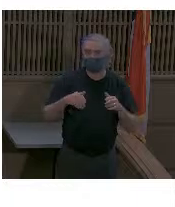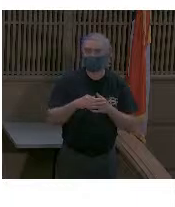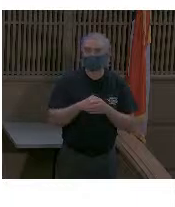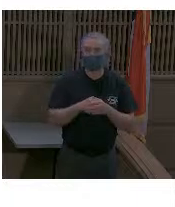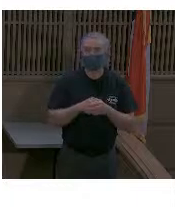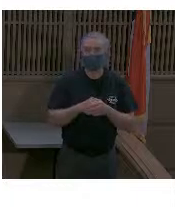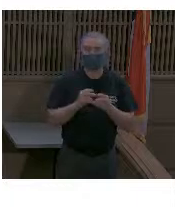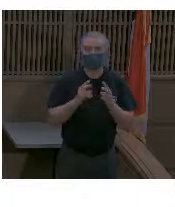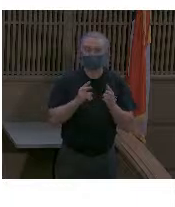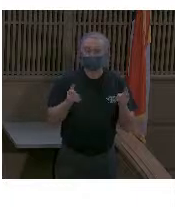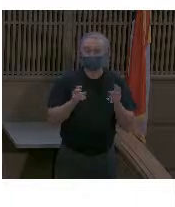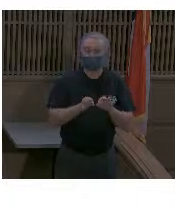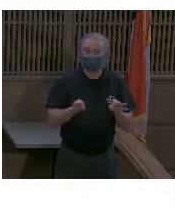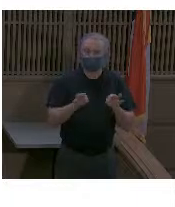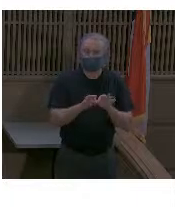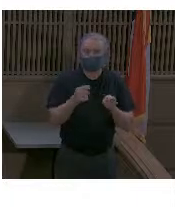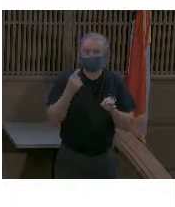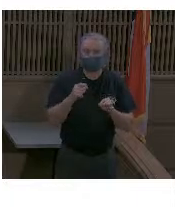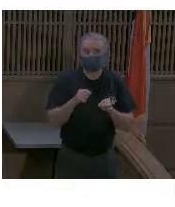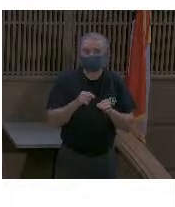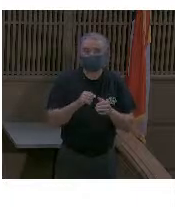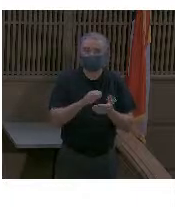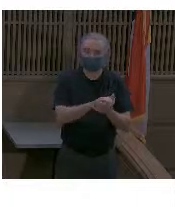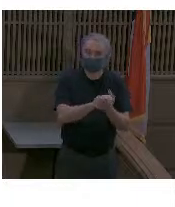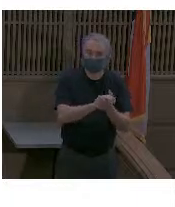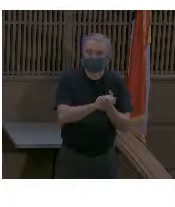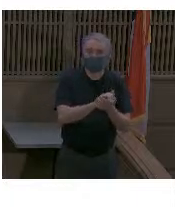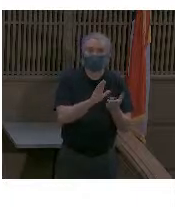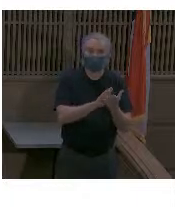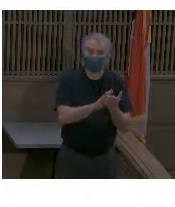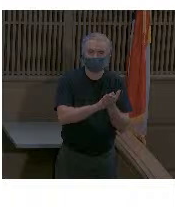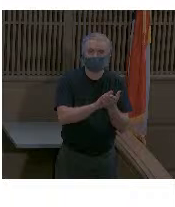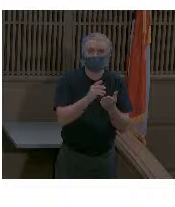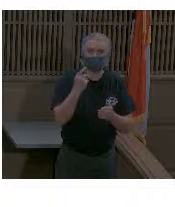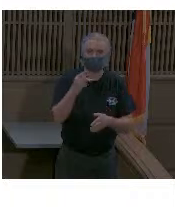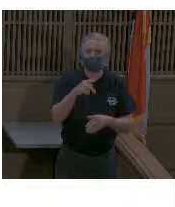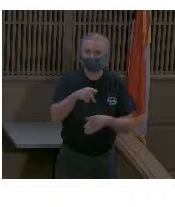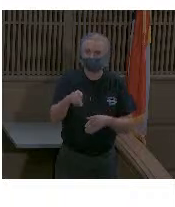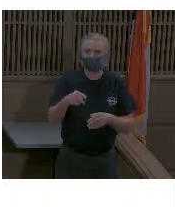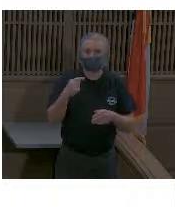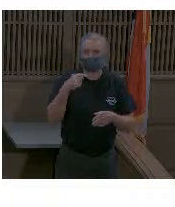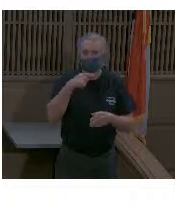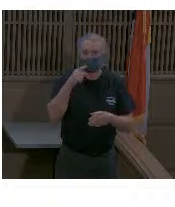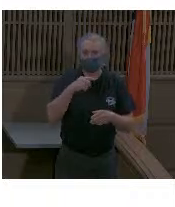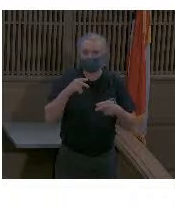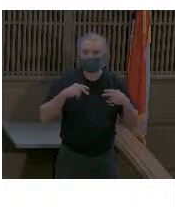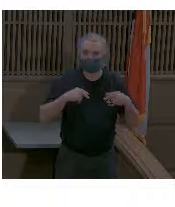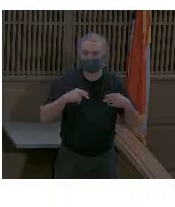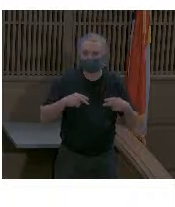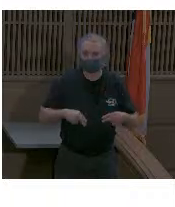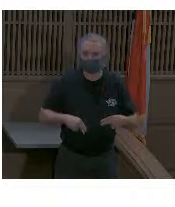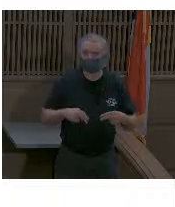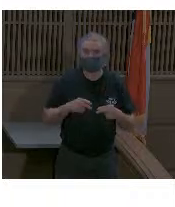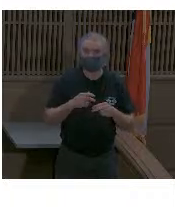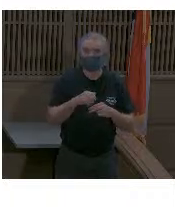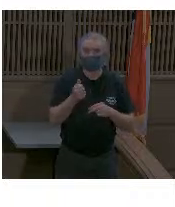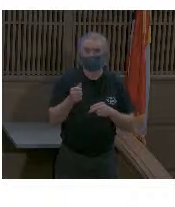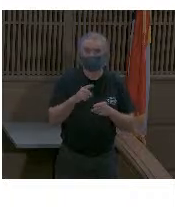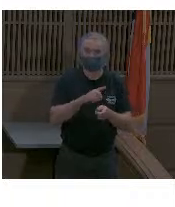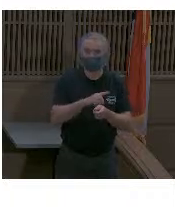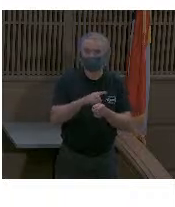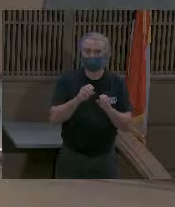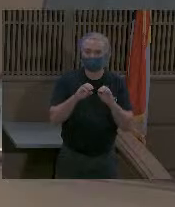want to continue to applaud Phoebe Putney Memorial Hospital, the Department of Public Health, and our other Albany area primary health care, our